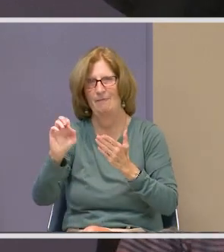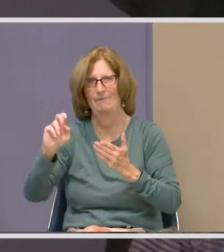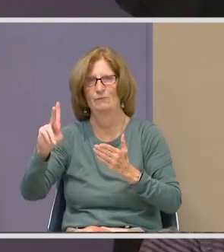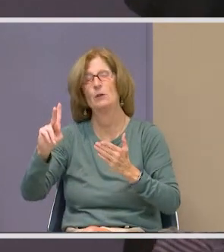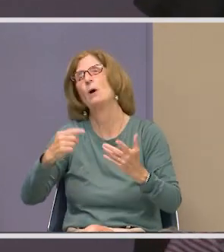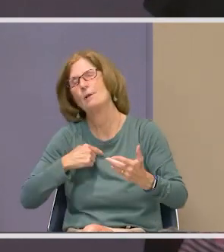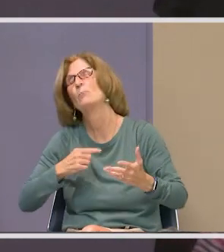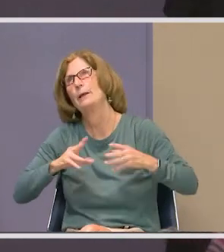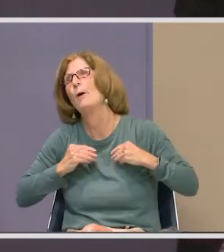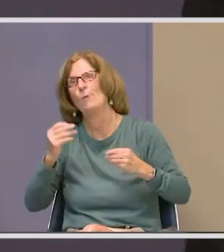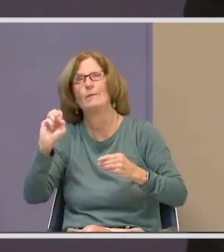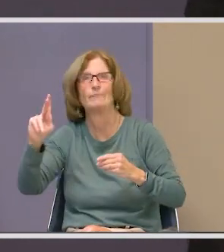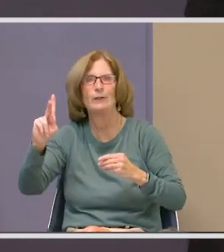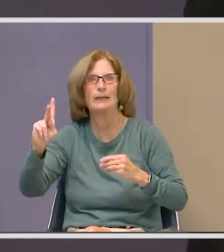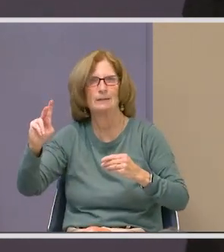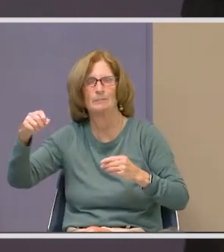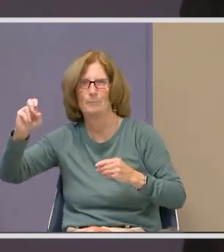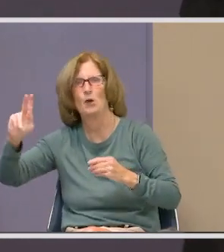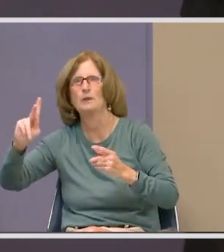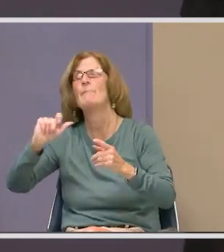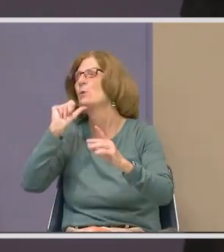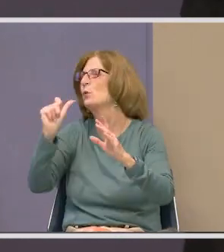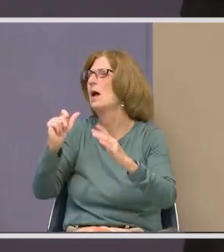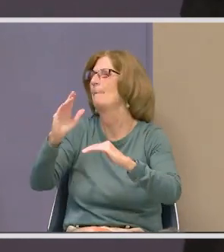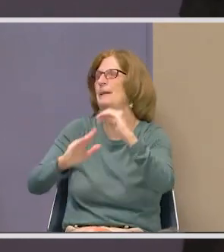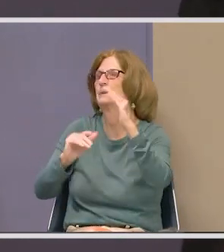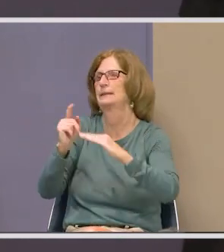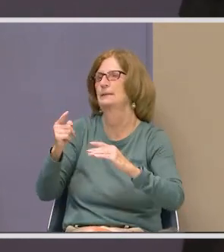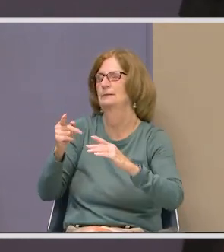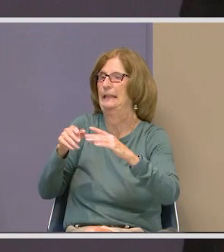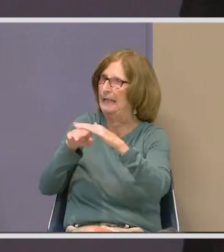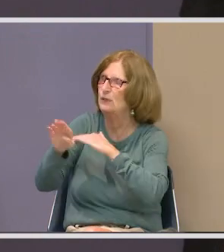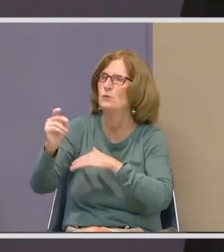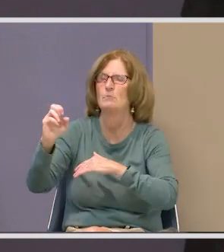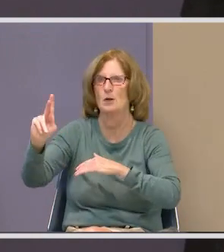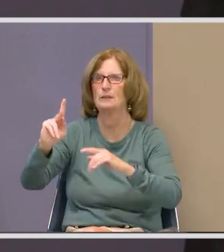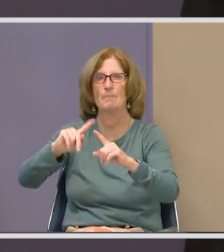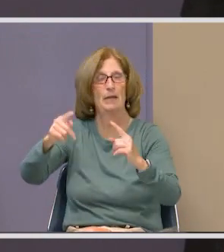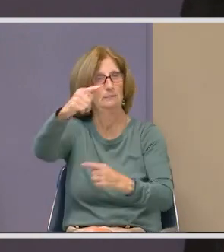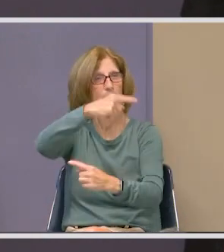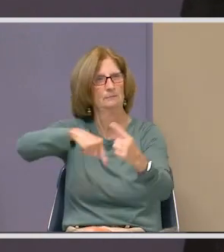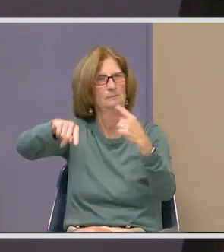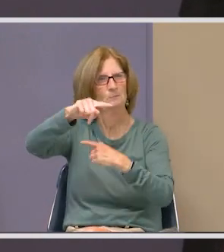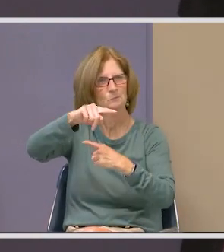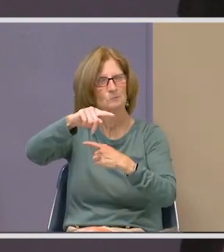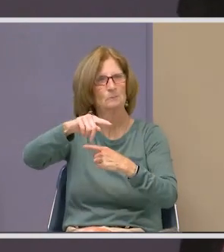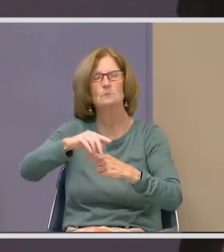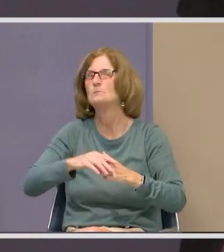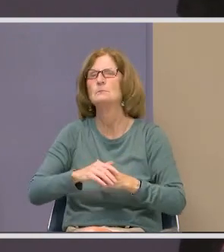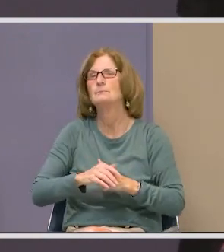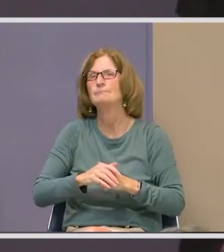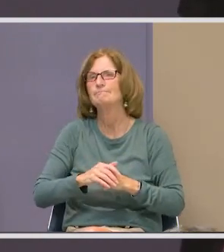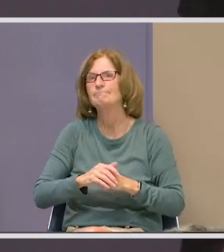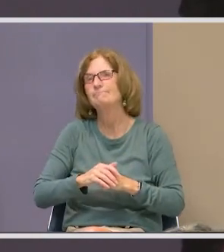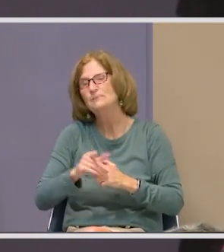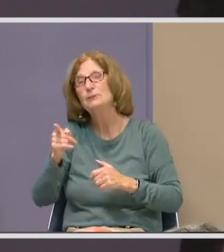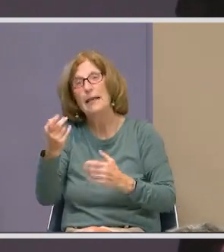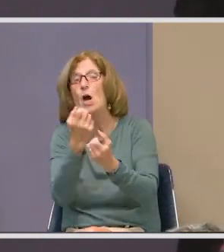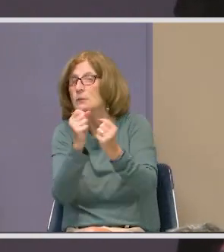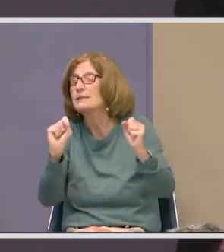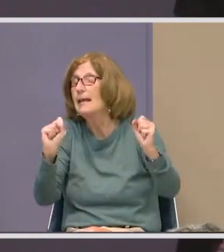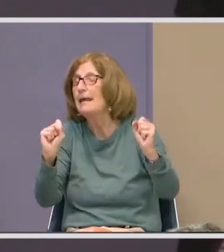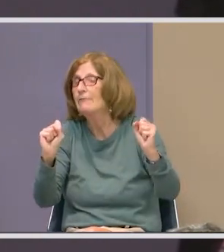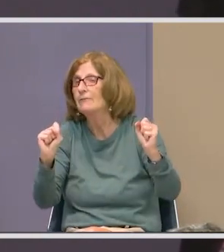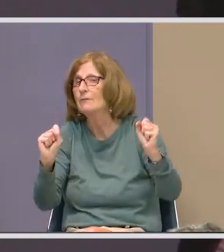own Frick Park, but we're not going to build into Frick Park, so that's why. But roundabouts are considered to be substantially more safe than traffic